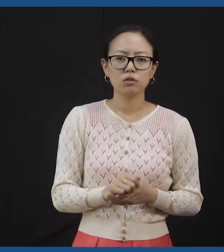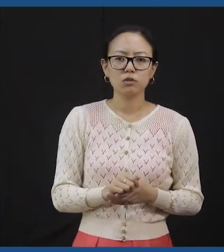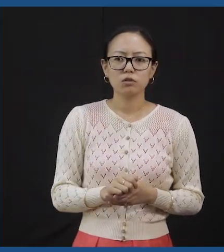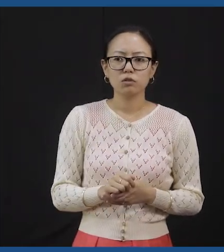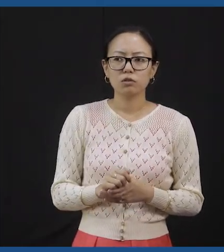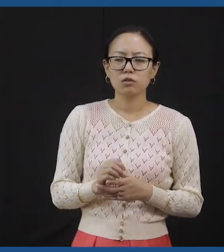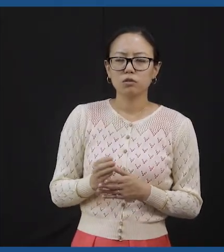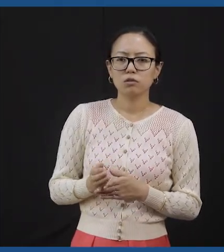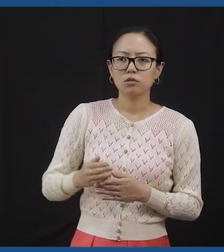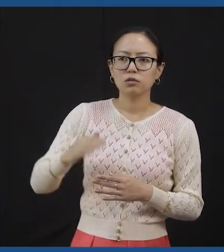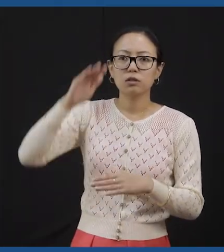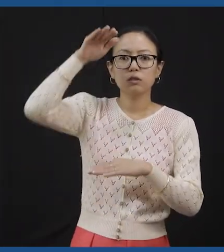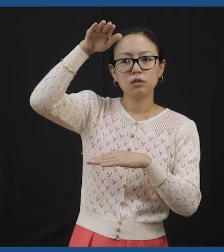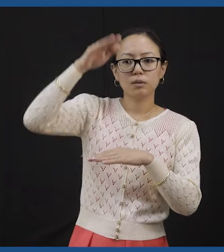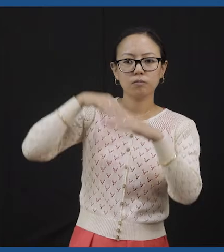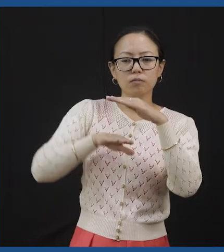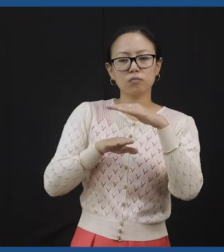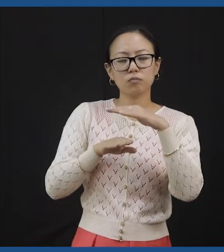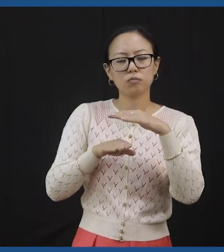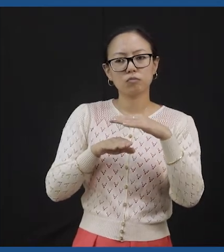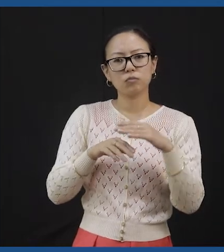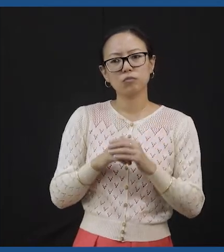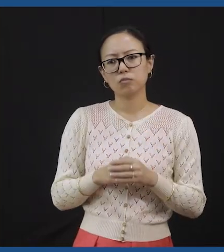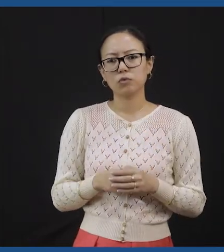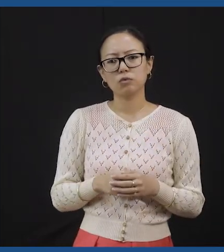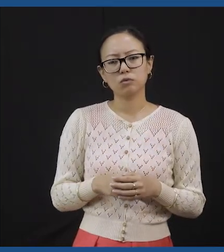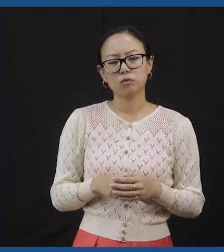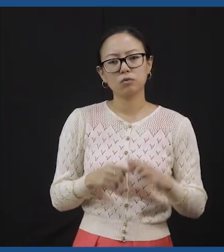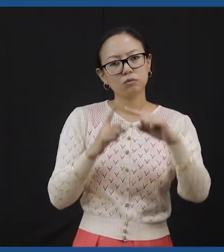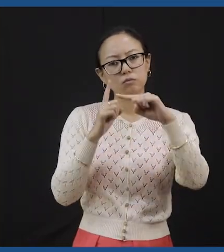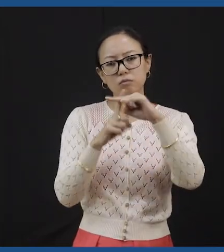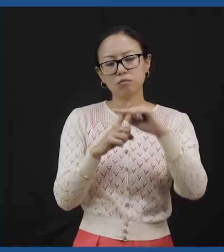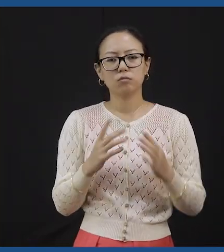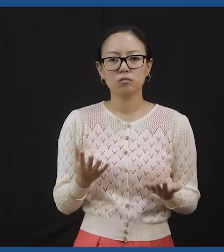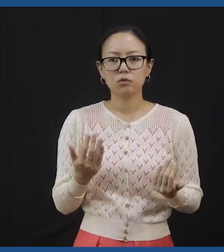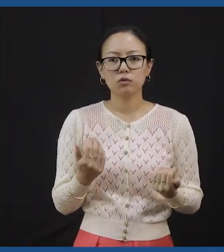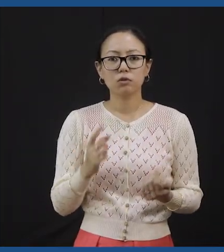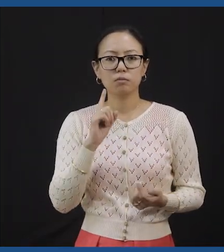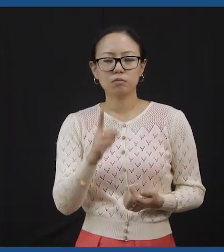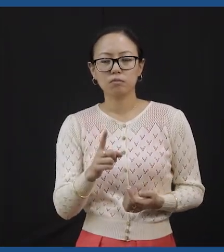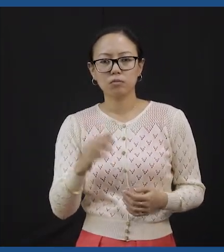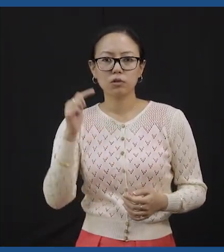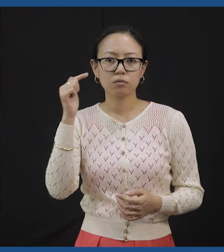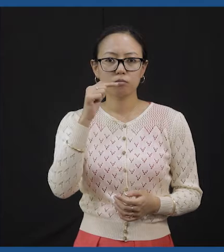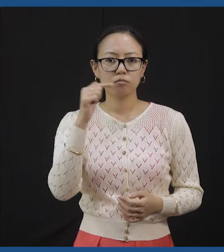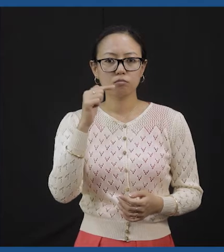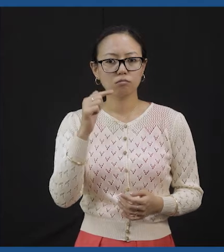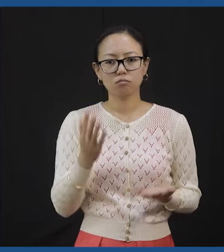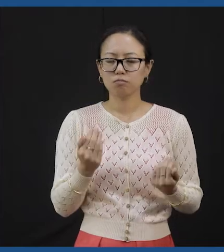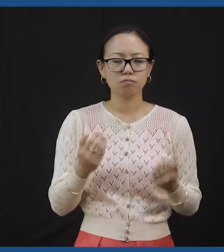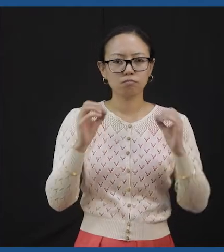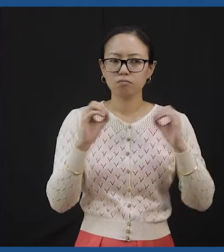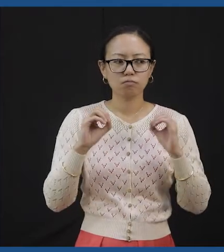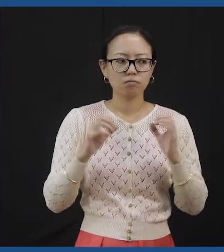can only subtract down. We won't be able to subtract upward. So here, 5 minus